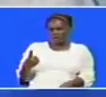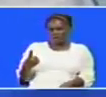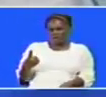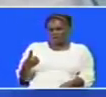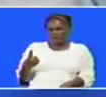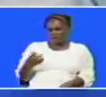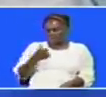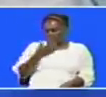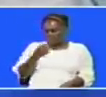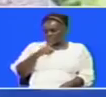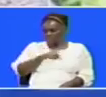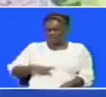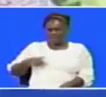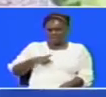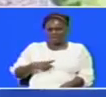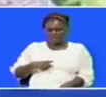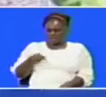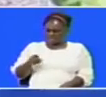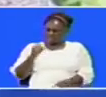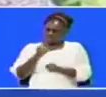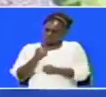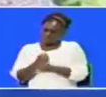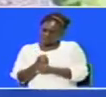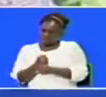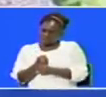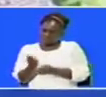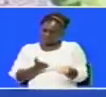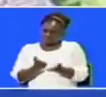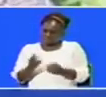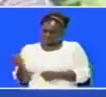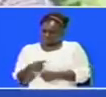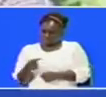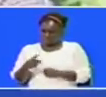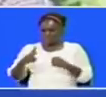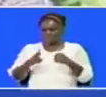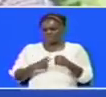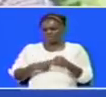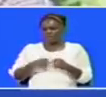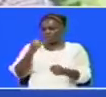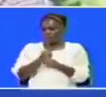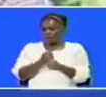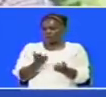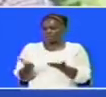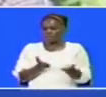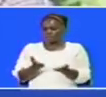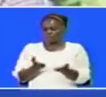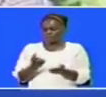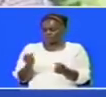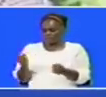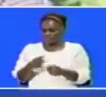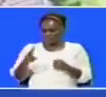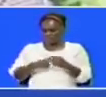better luck the second time round. At least it gave me service for 7 months, and I came back to